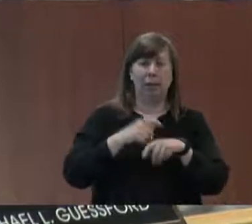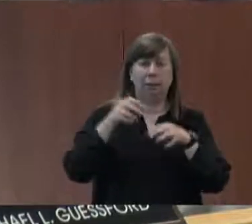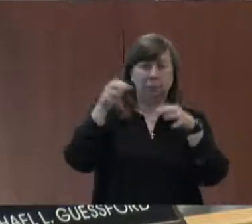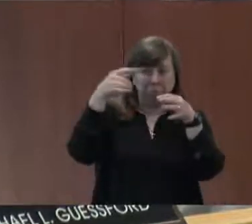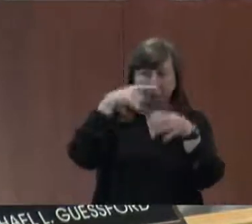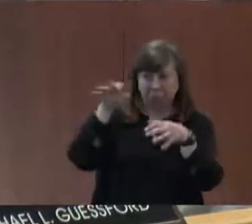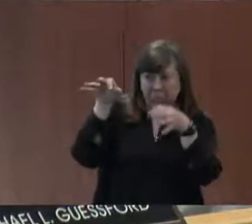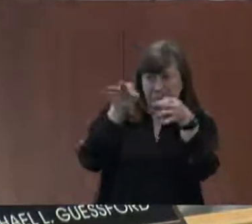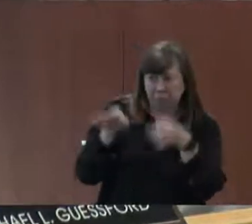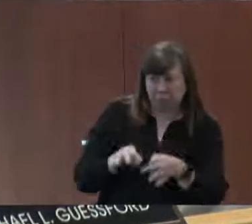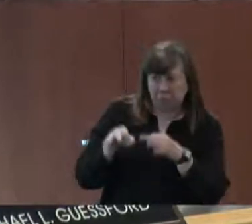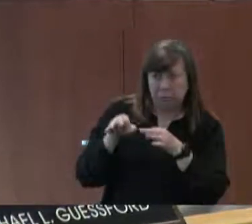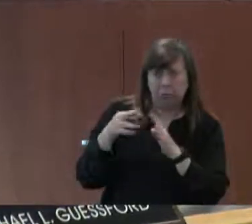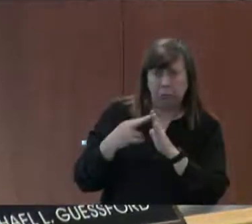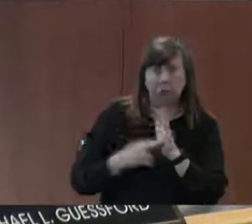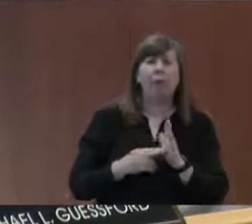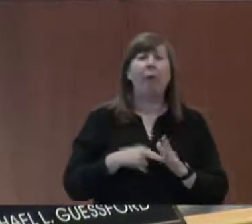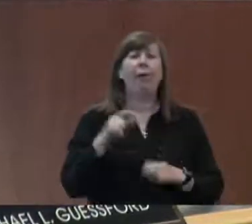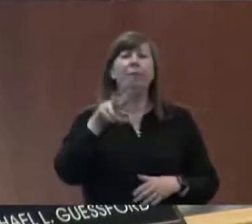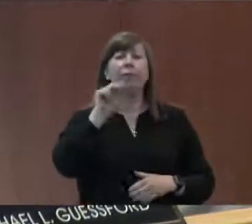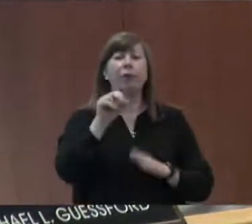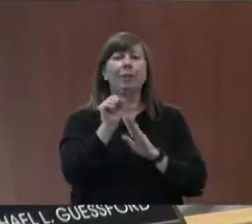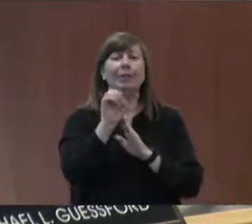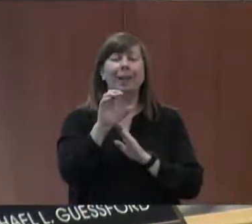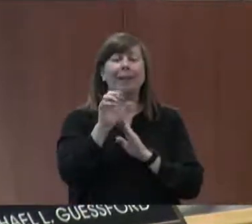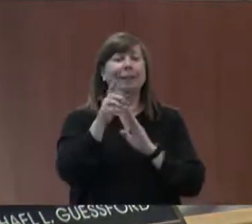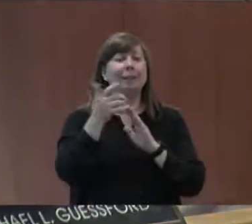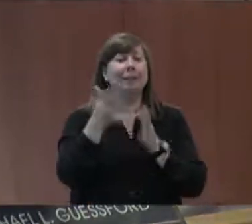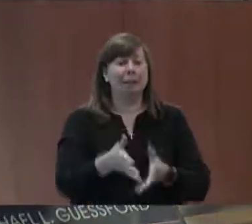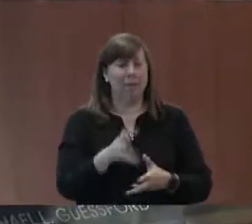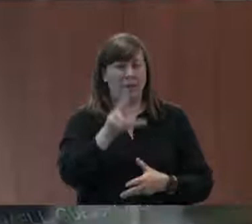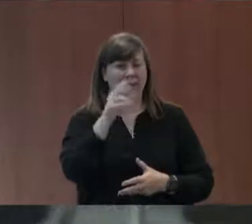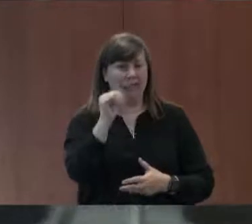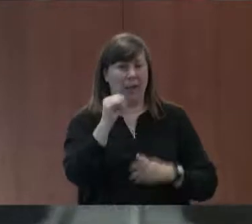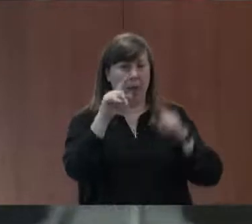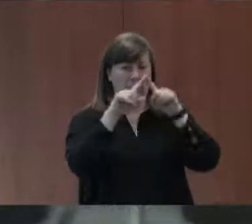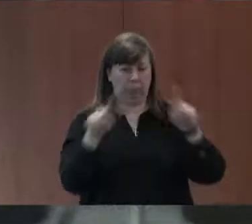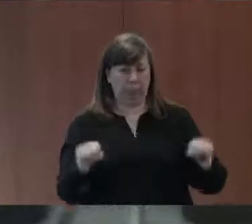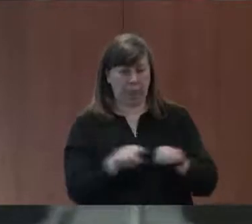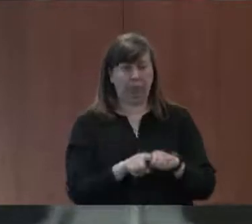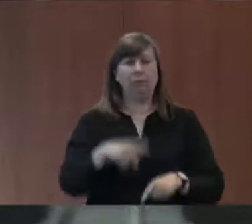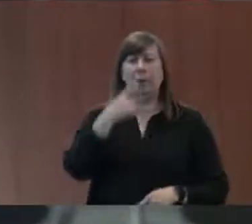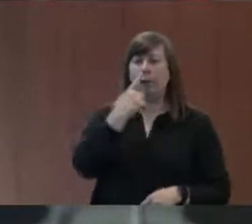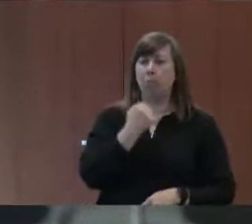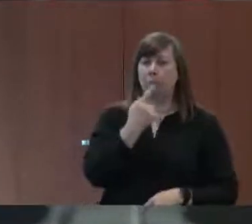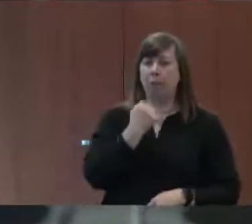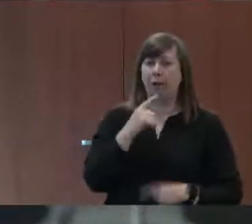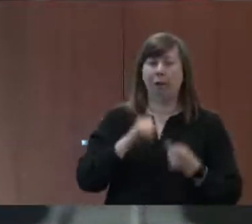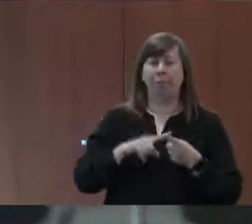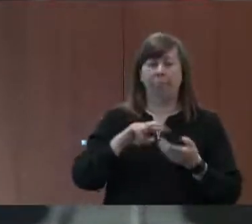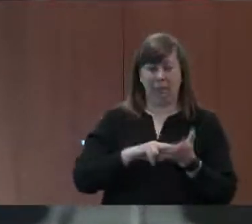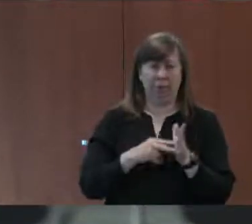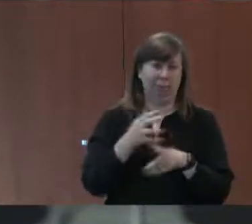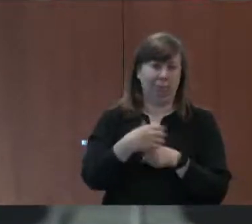the... When you have about 30 seconds left, I'll put up yellow, and then when I put up red, you need to wrap